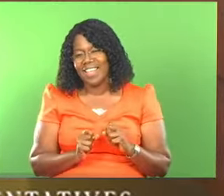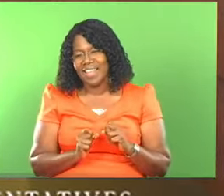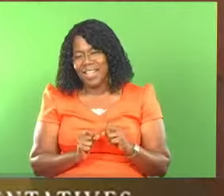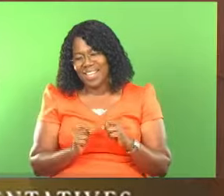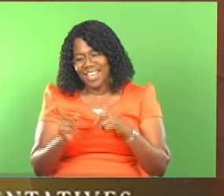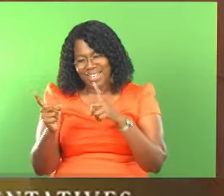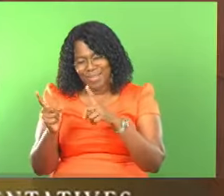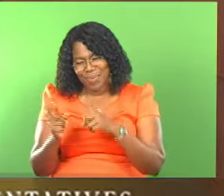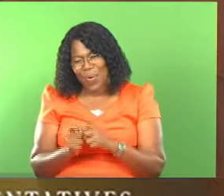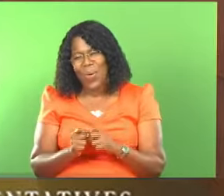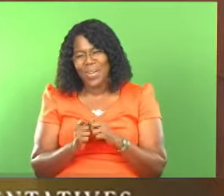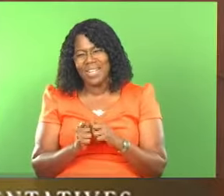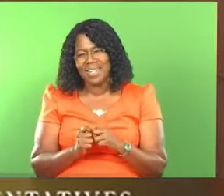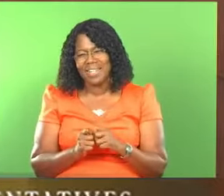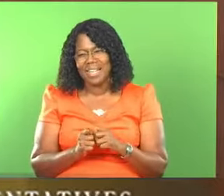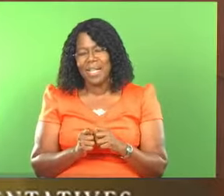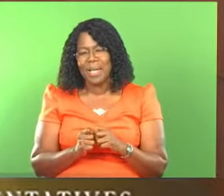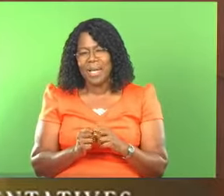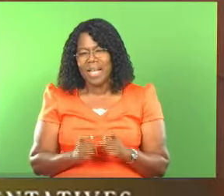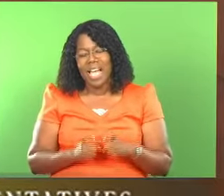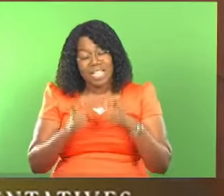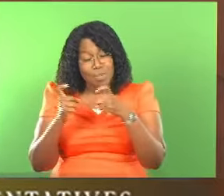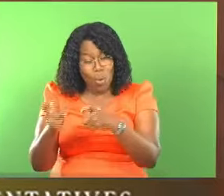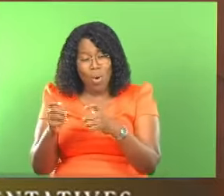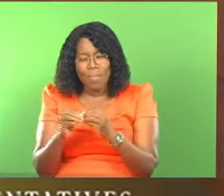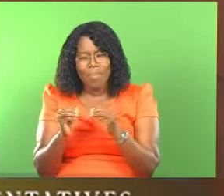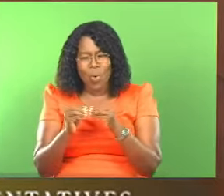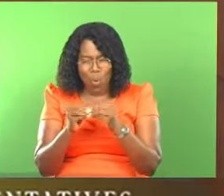India's 1.4 billion population.